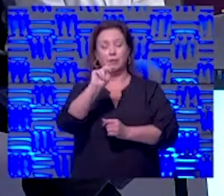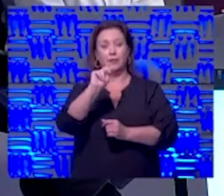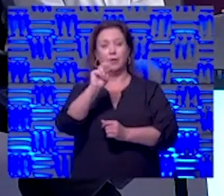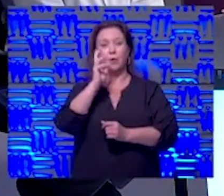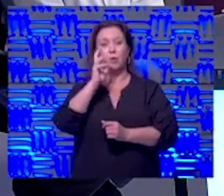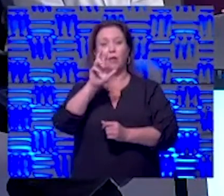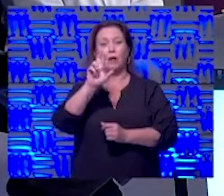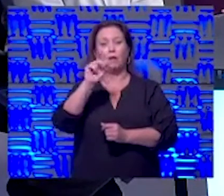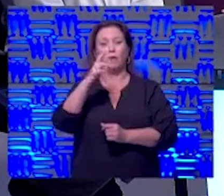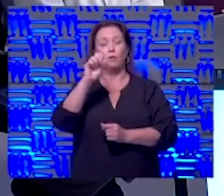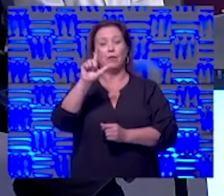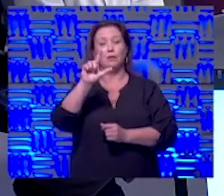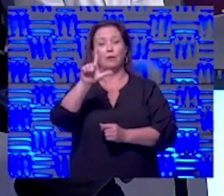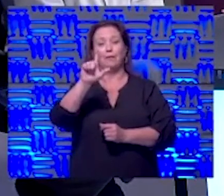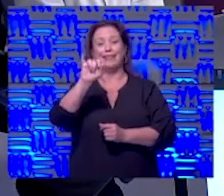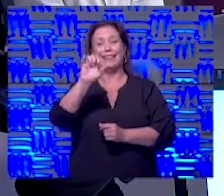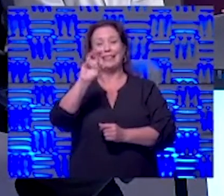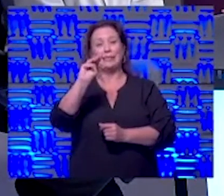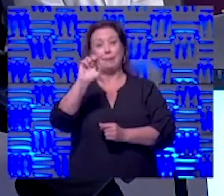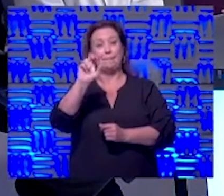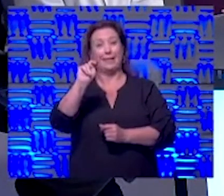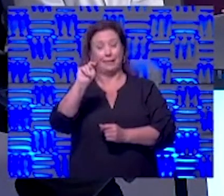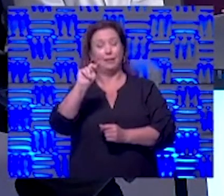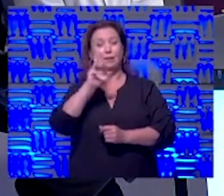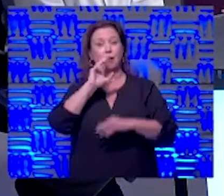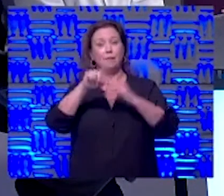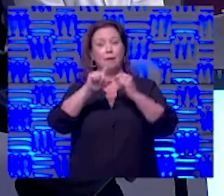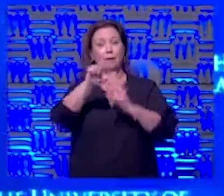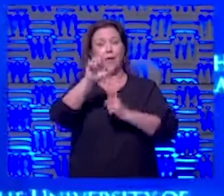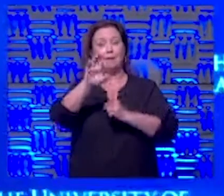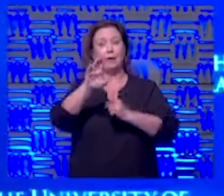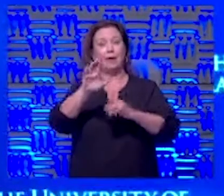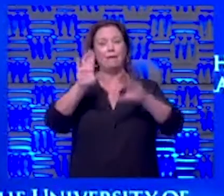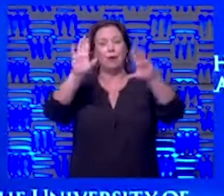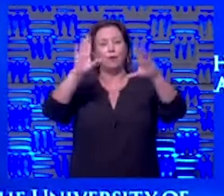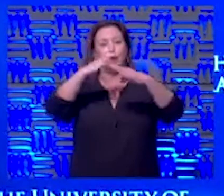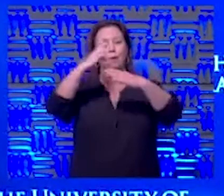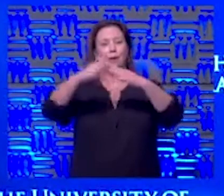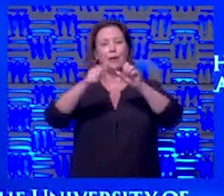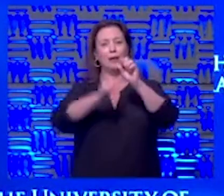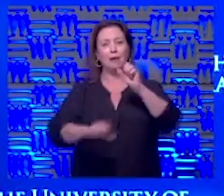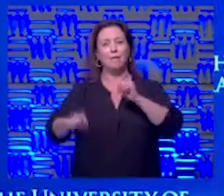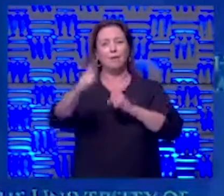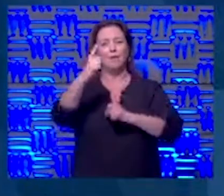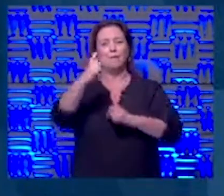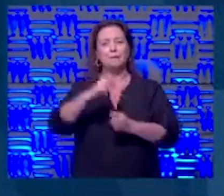then we'll have Rachel Leesman to talk about lab testing. Make it a great weekend, everyone.